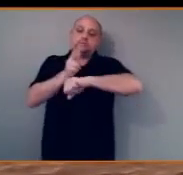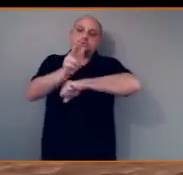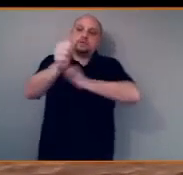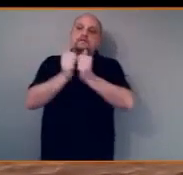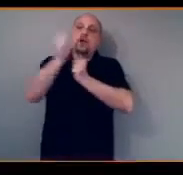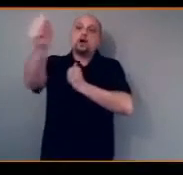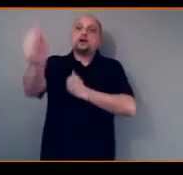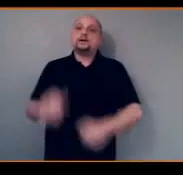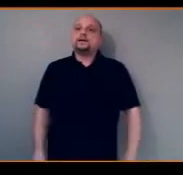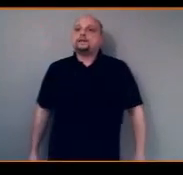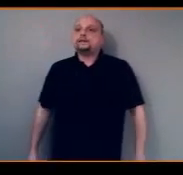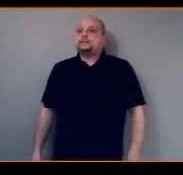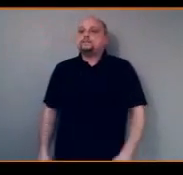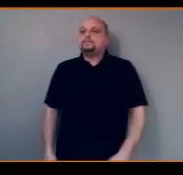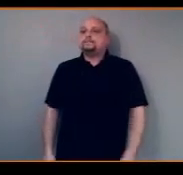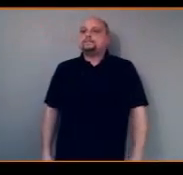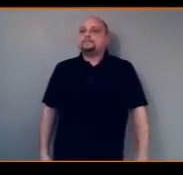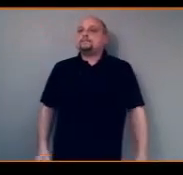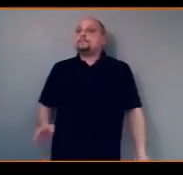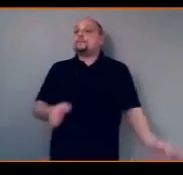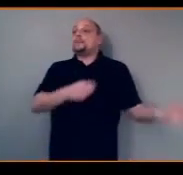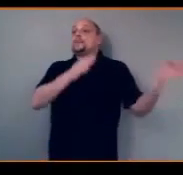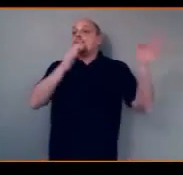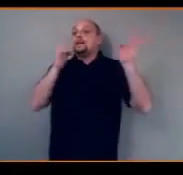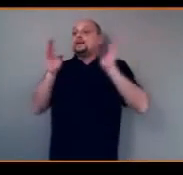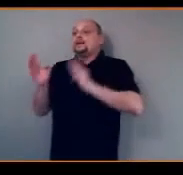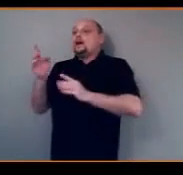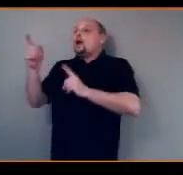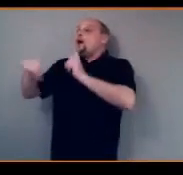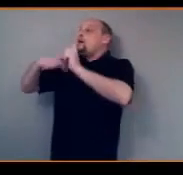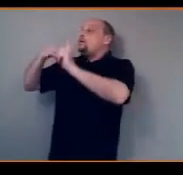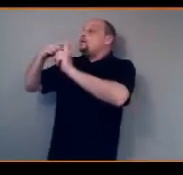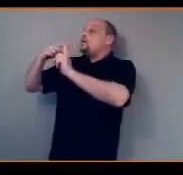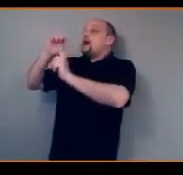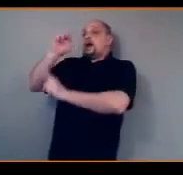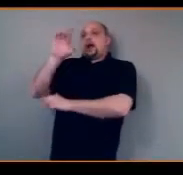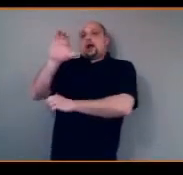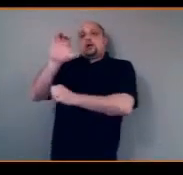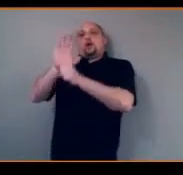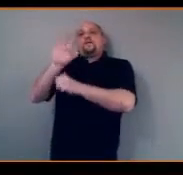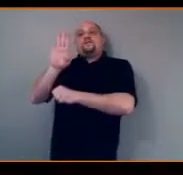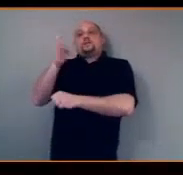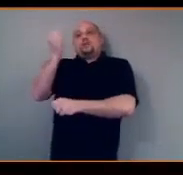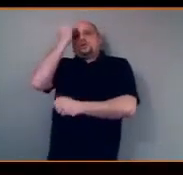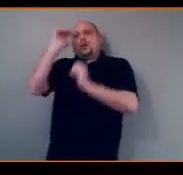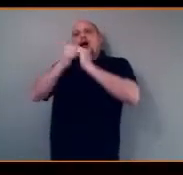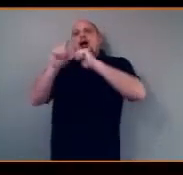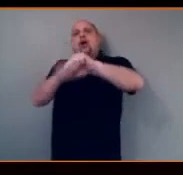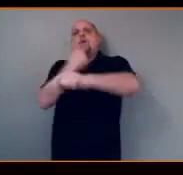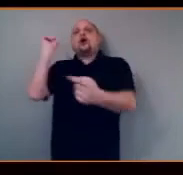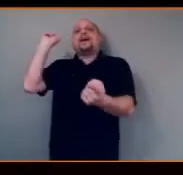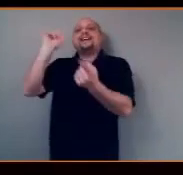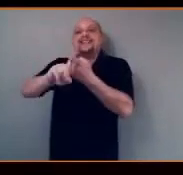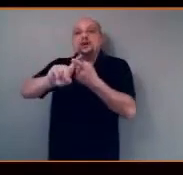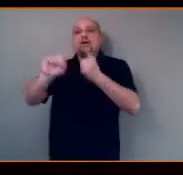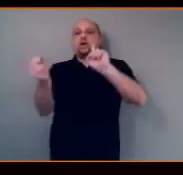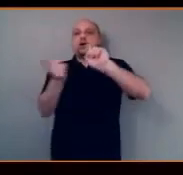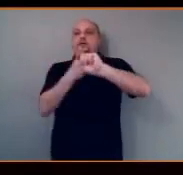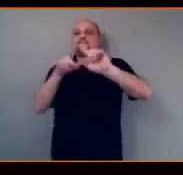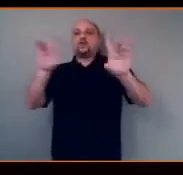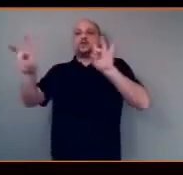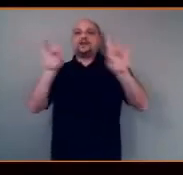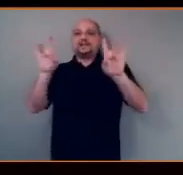Awesome. And to follow up with that, Dr. Moore, Eric on Facebook wants to know approximately how long until the first sample results will be tabulated